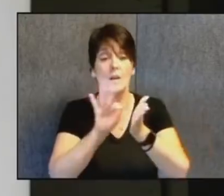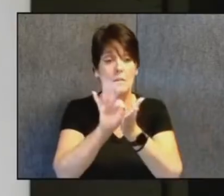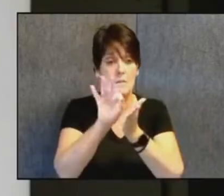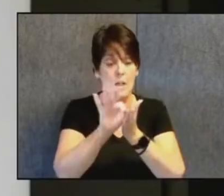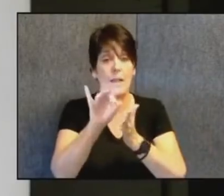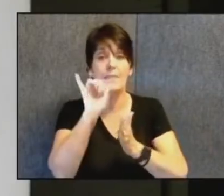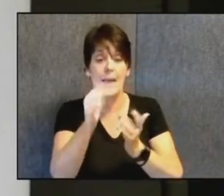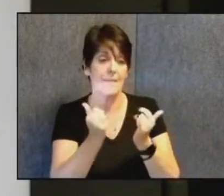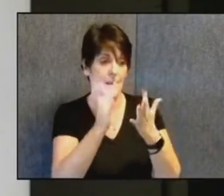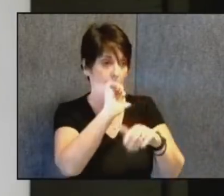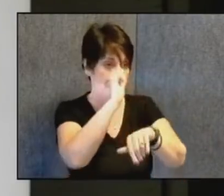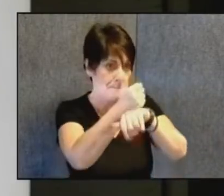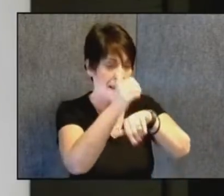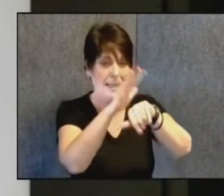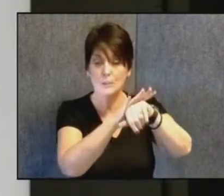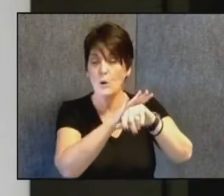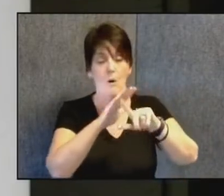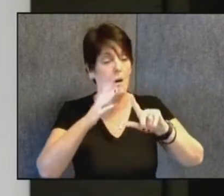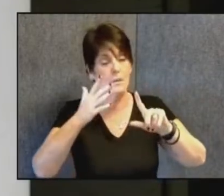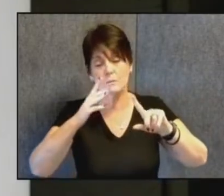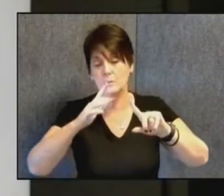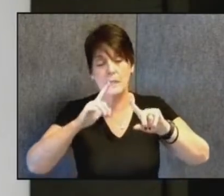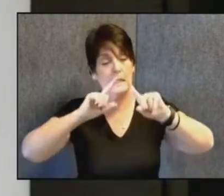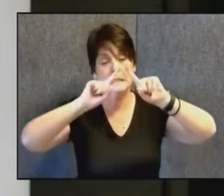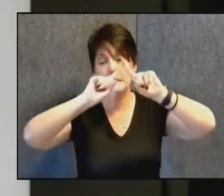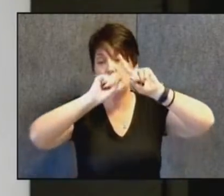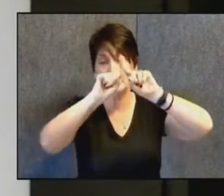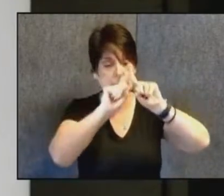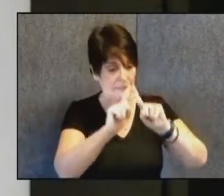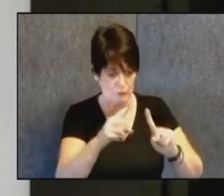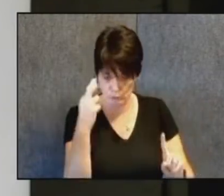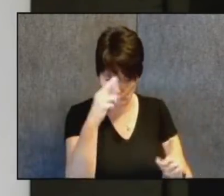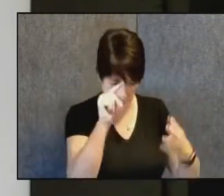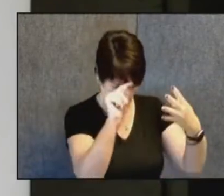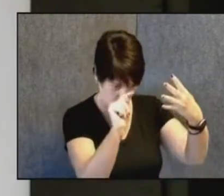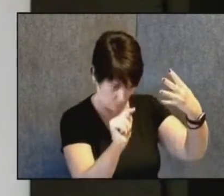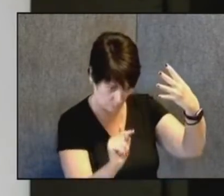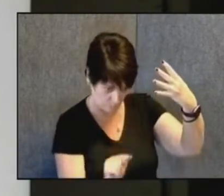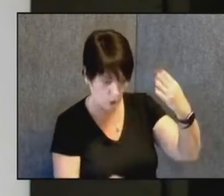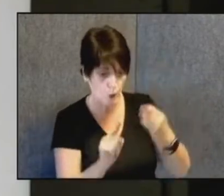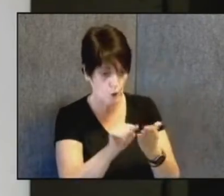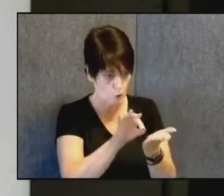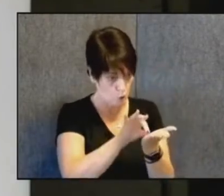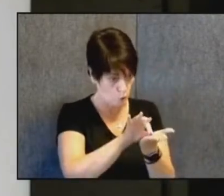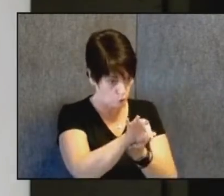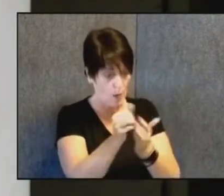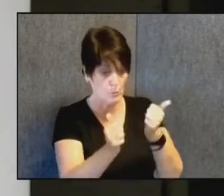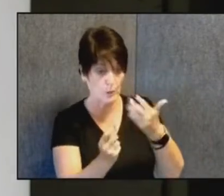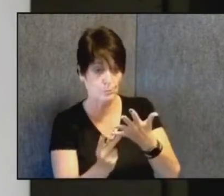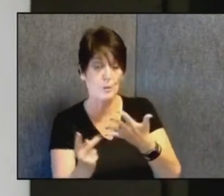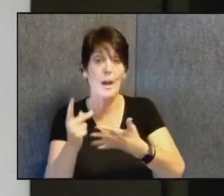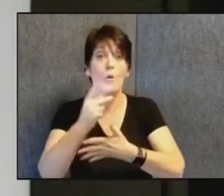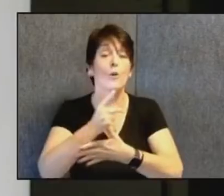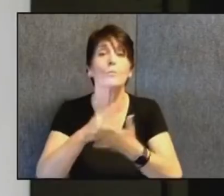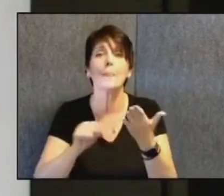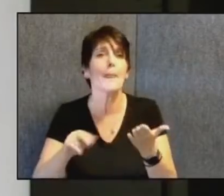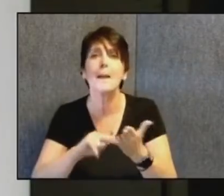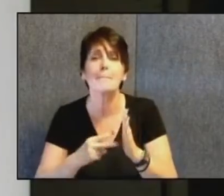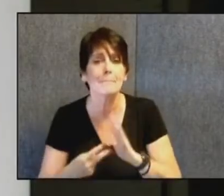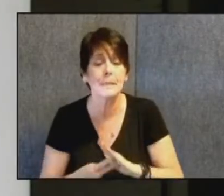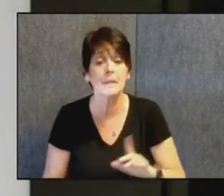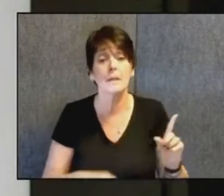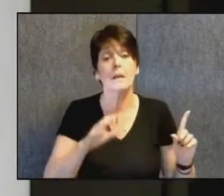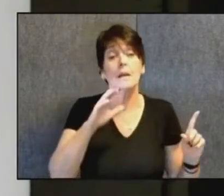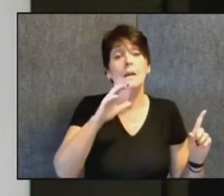based off of a whole new bunch of points that we get rated in priority. And what that means is that with